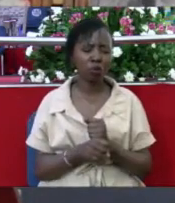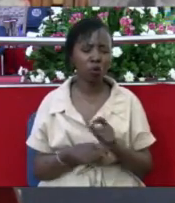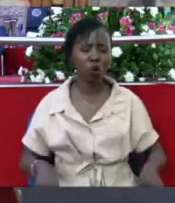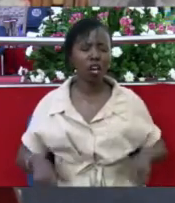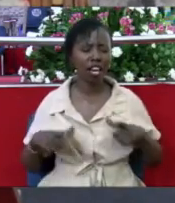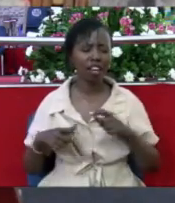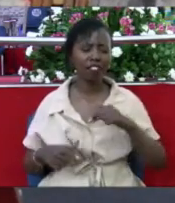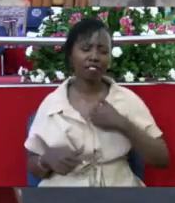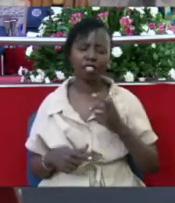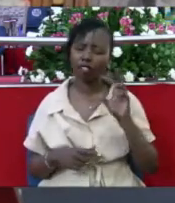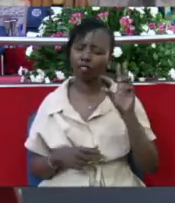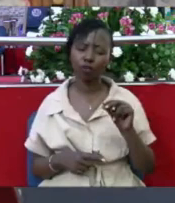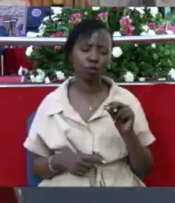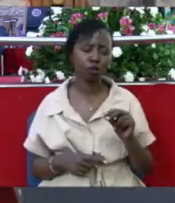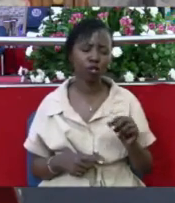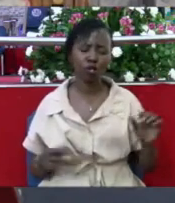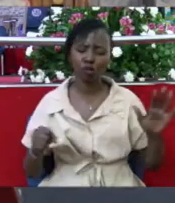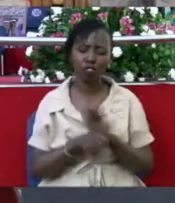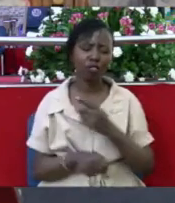I cannot do this by myself. So fill me